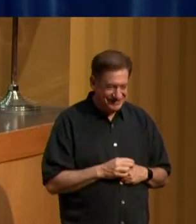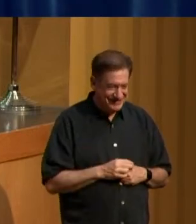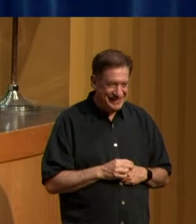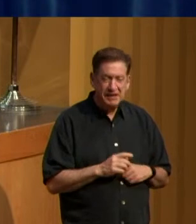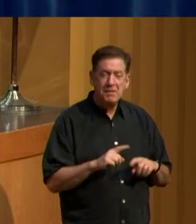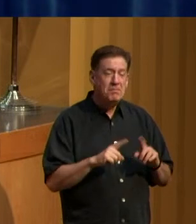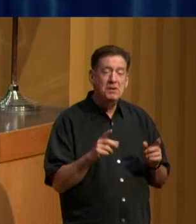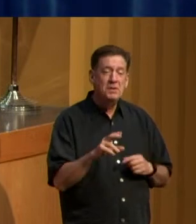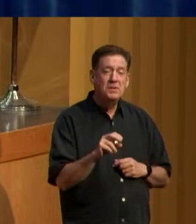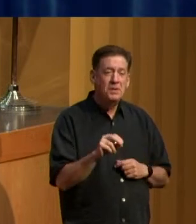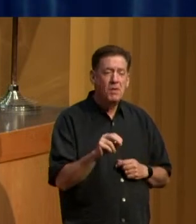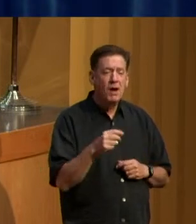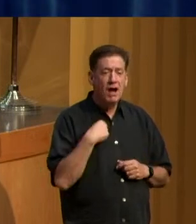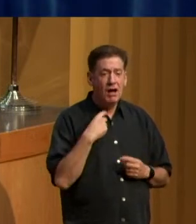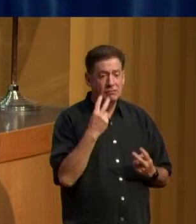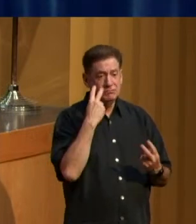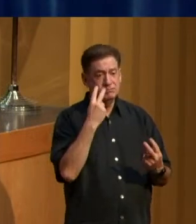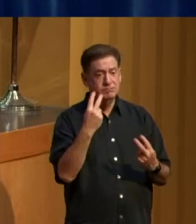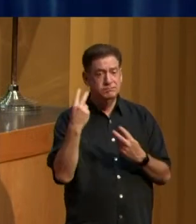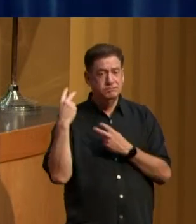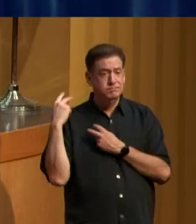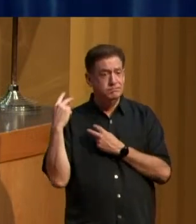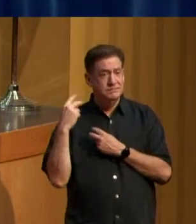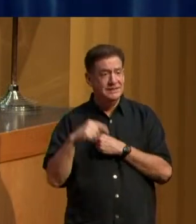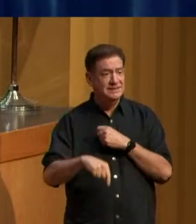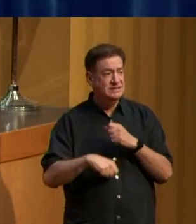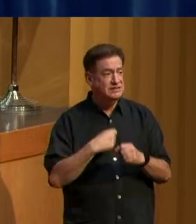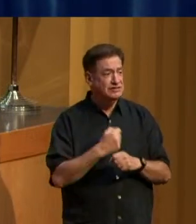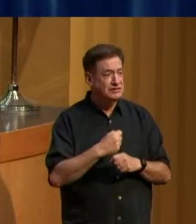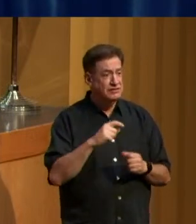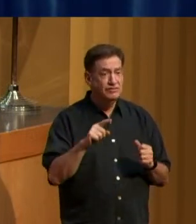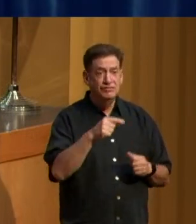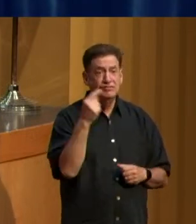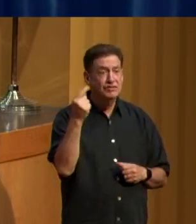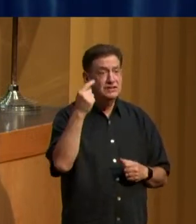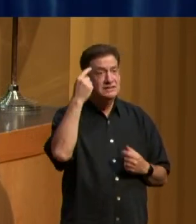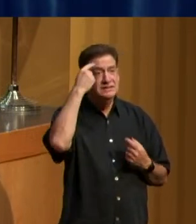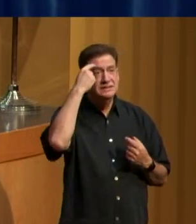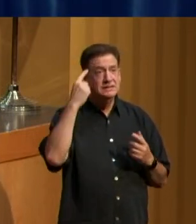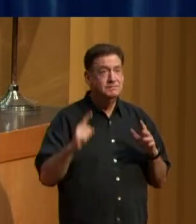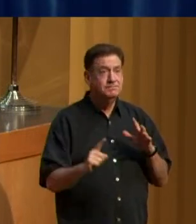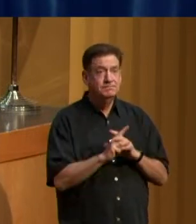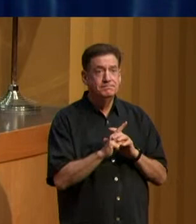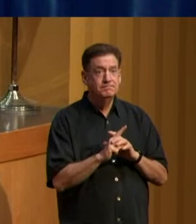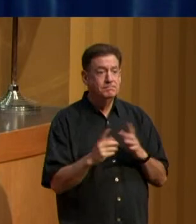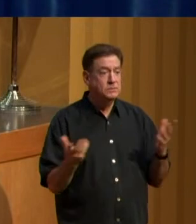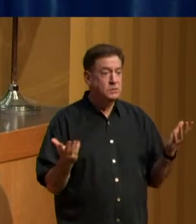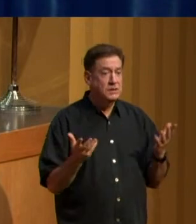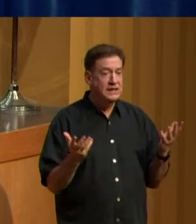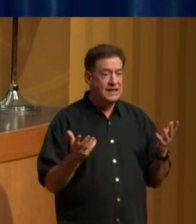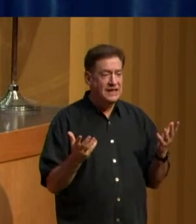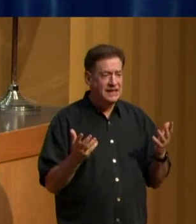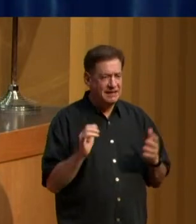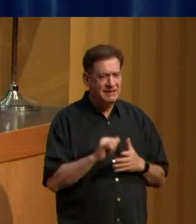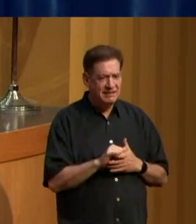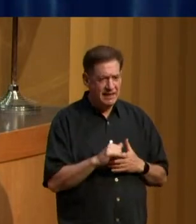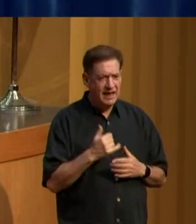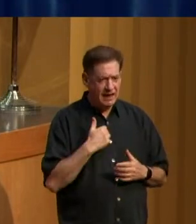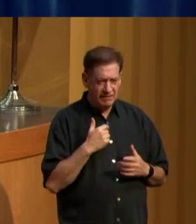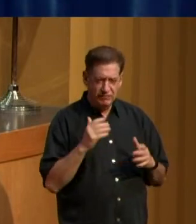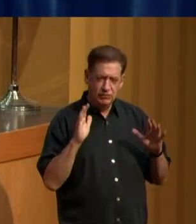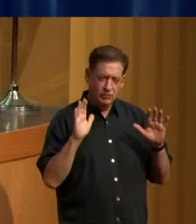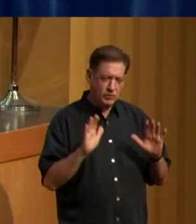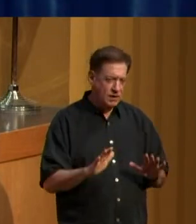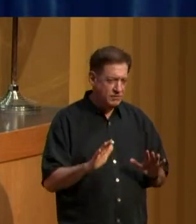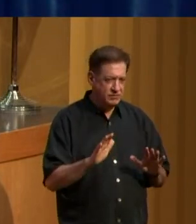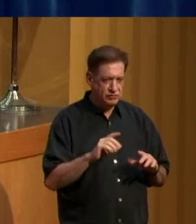no, when I look back at this year, the first thing that I think about is mainly just the fact that we had a great group of guys